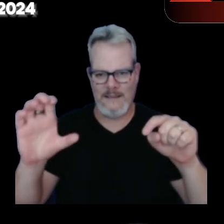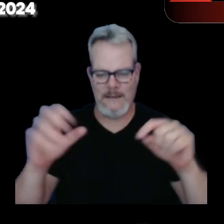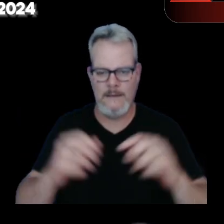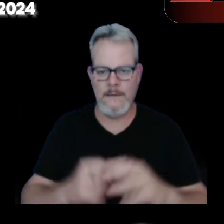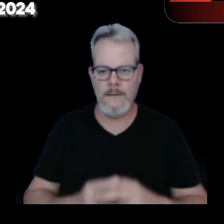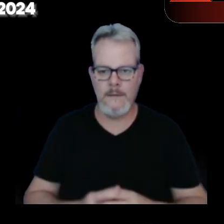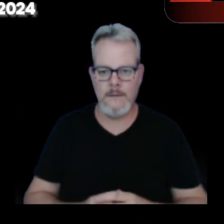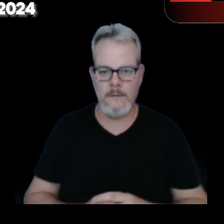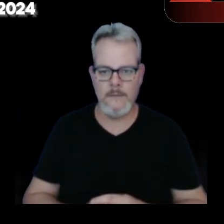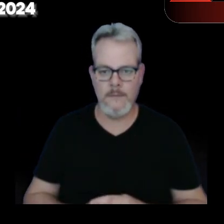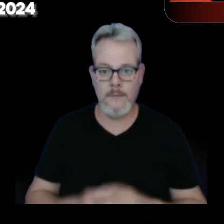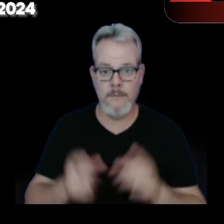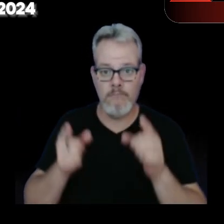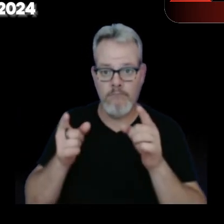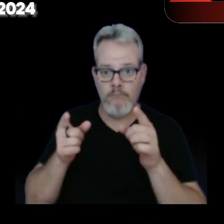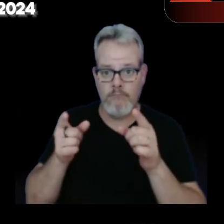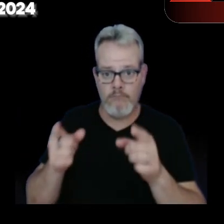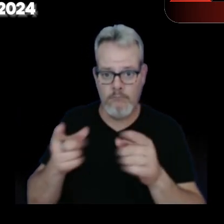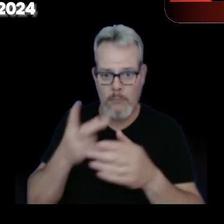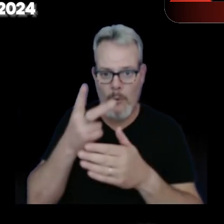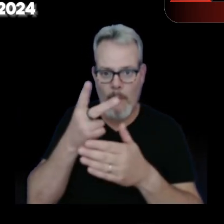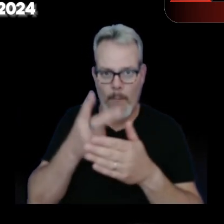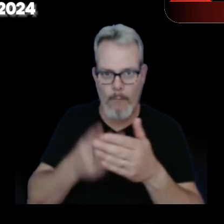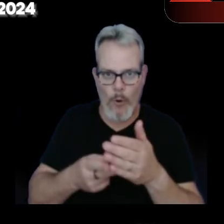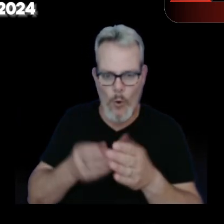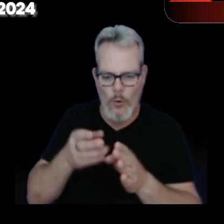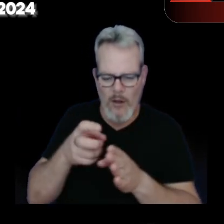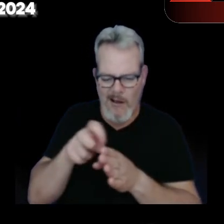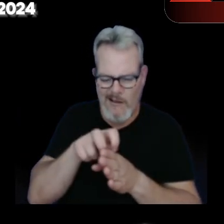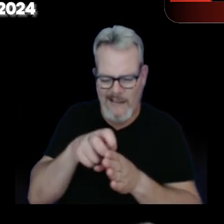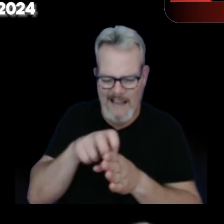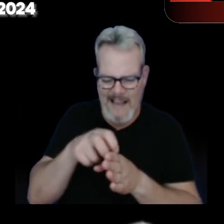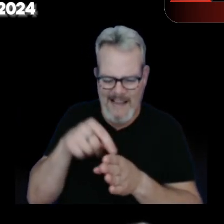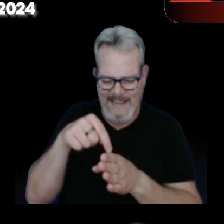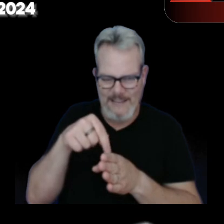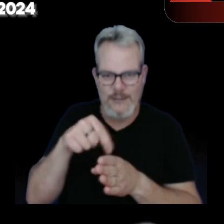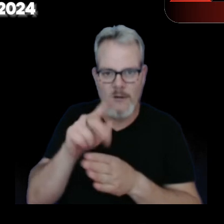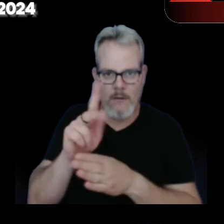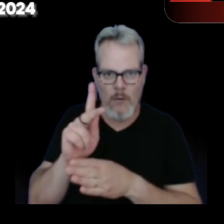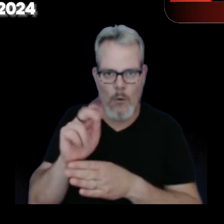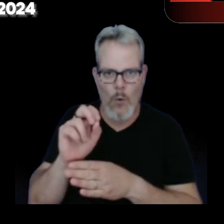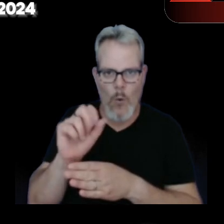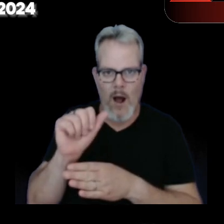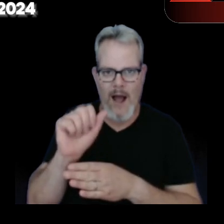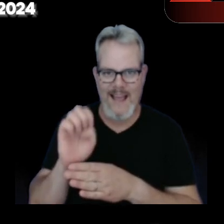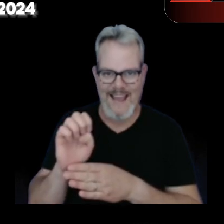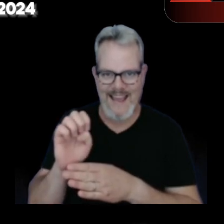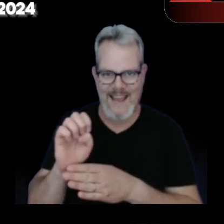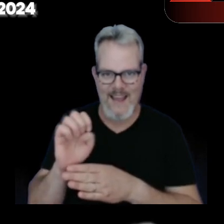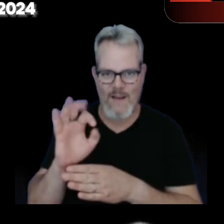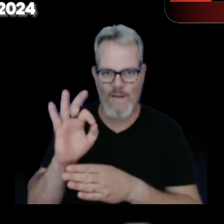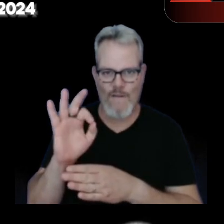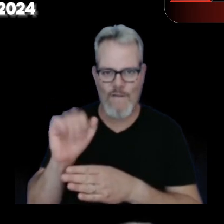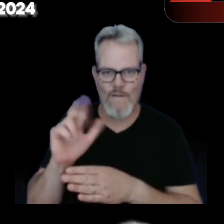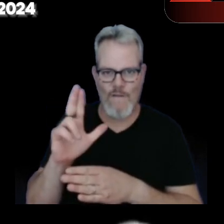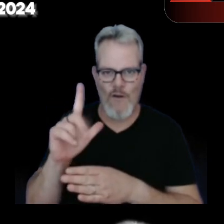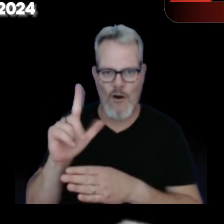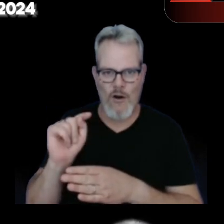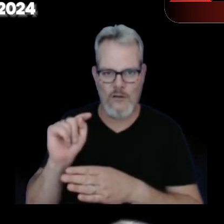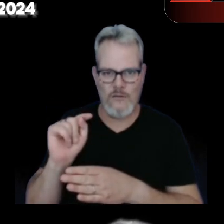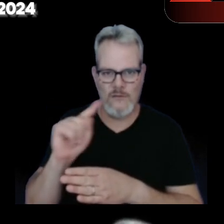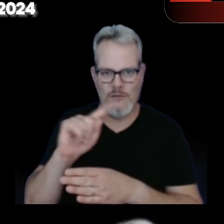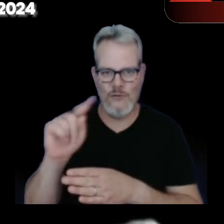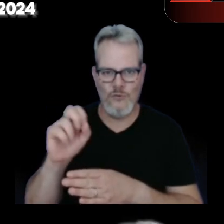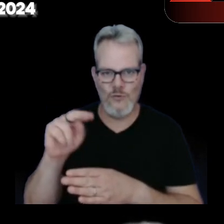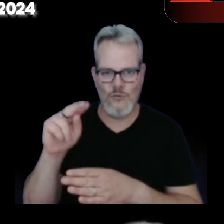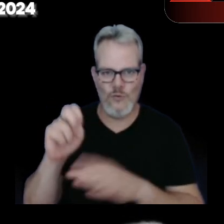Both on the edges of this Koaʻe fault zone triangle, which is the area that's been